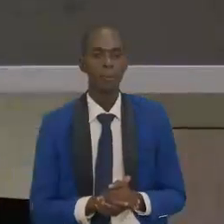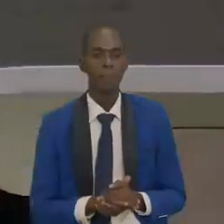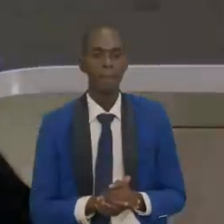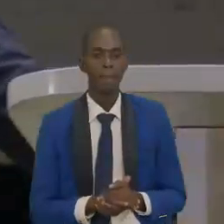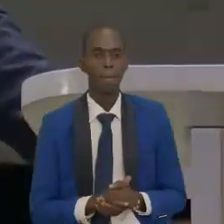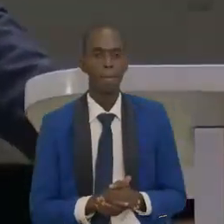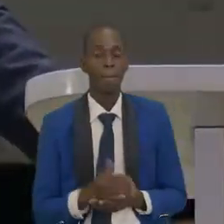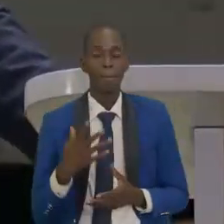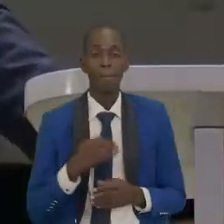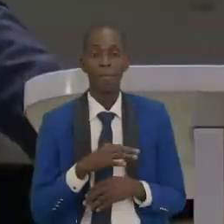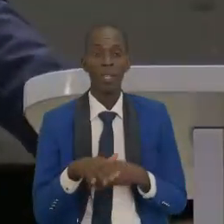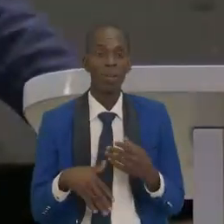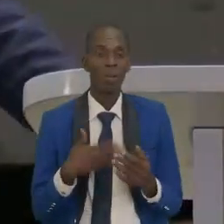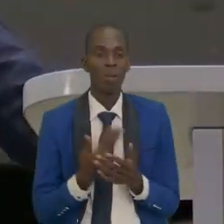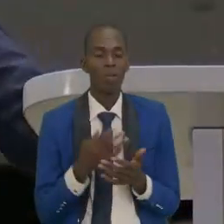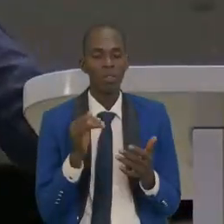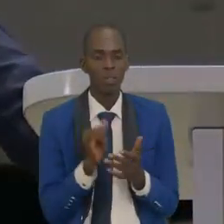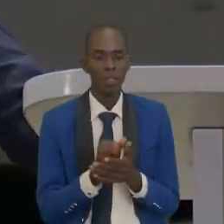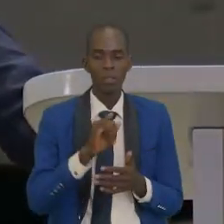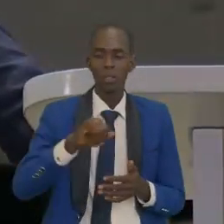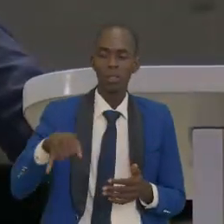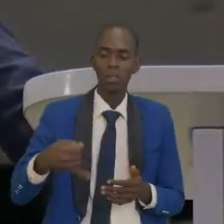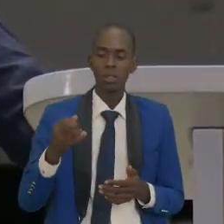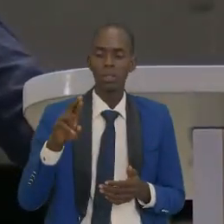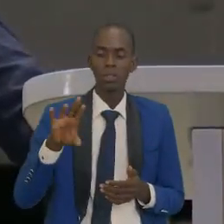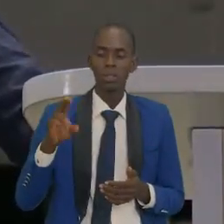and those Jericho was who are telling a story